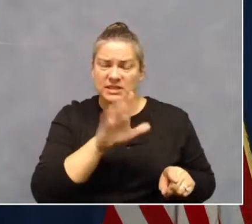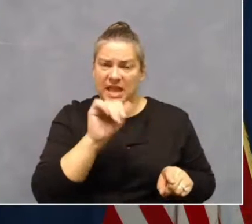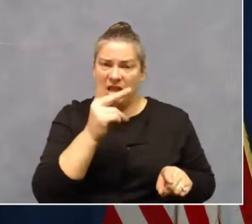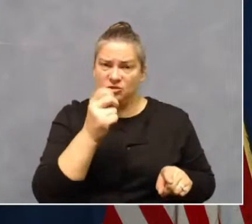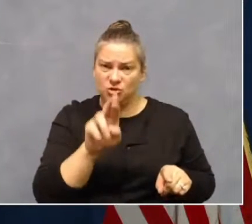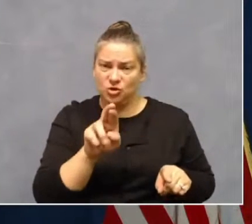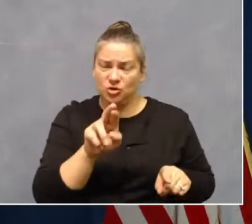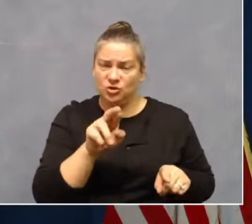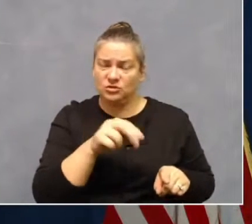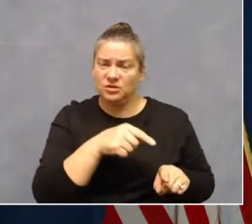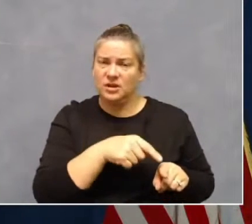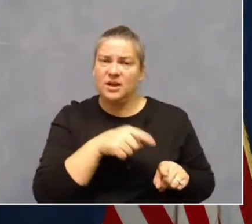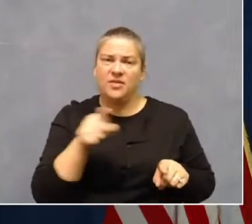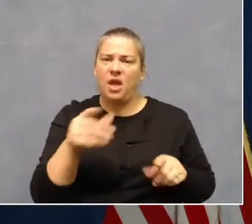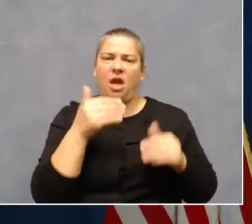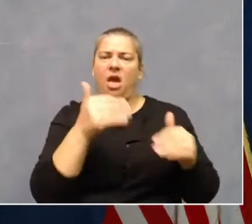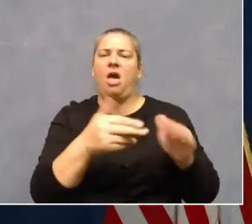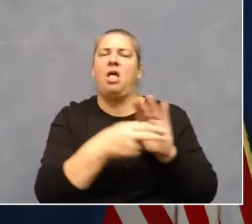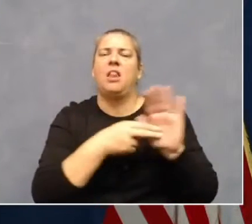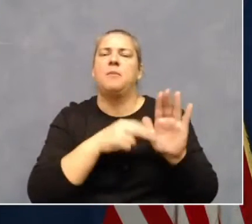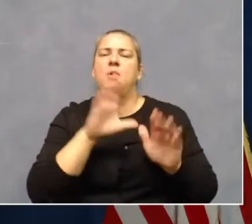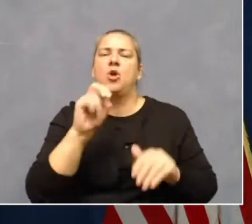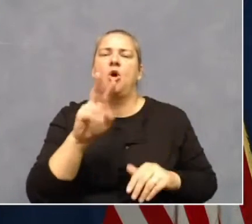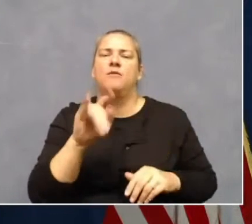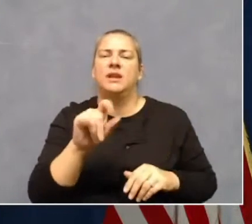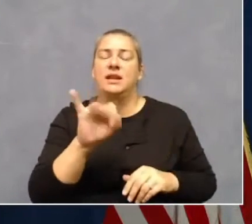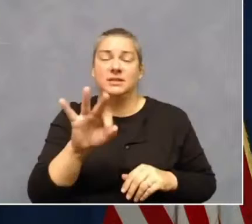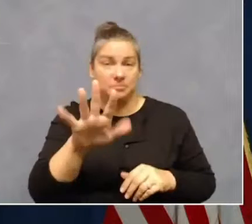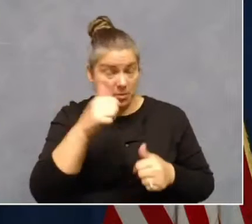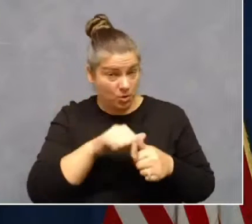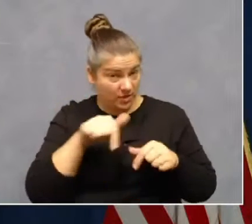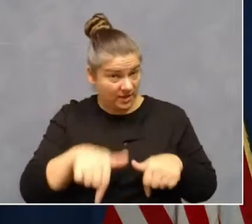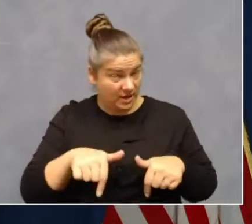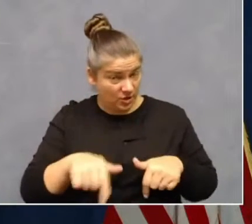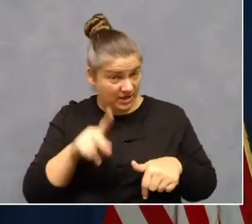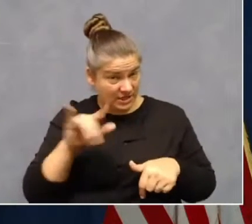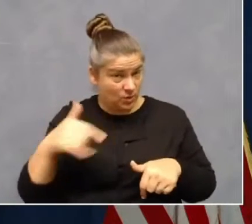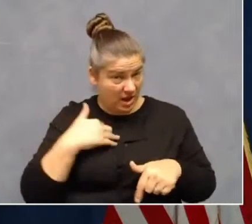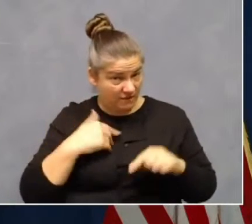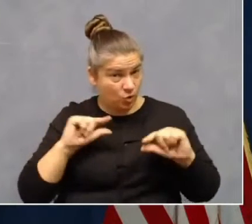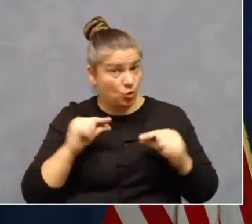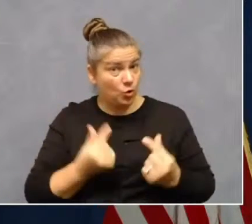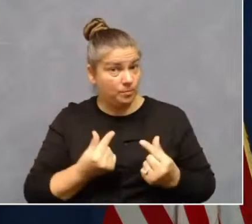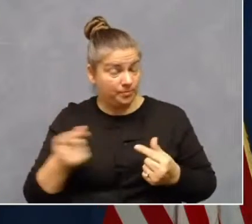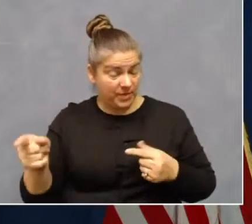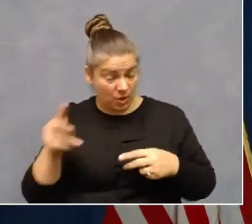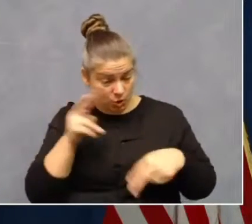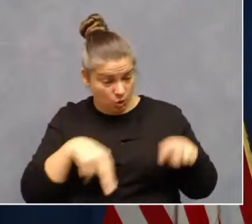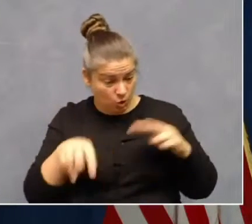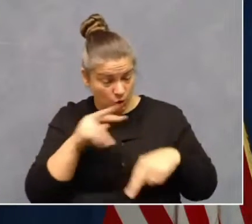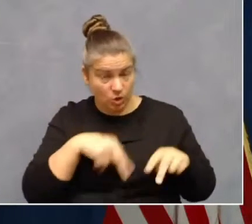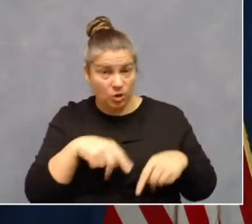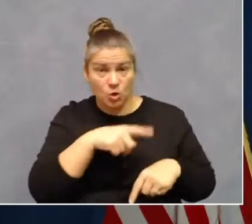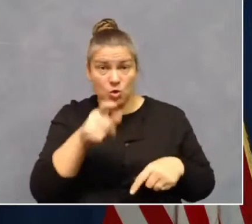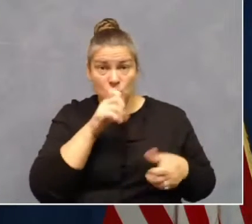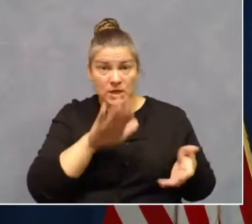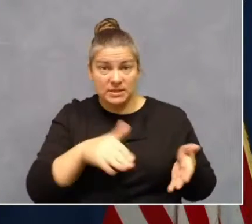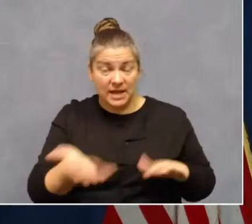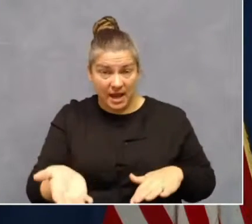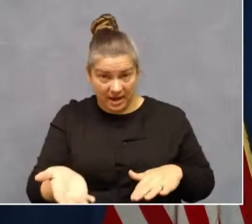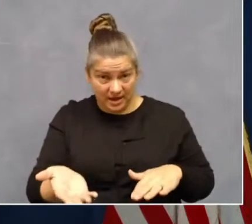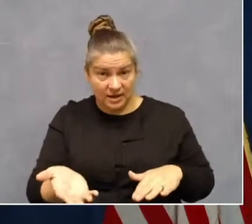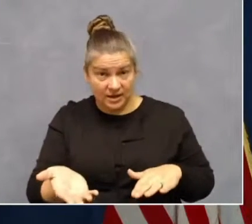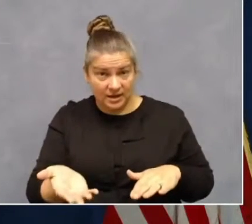But let's remember here in Kentucky that we have a group. They look over those that have passed away. And